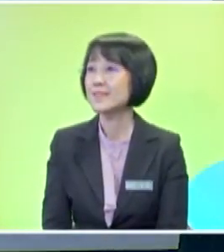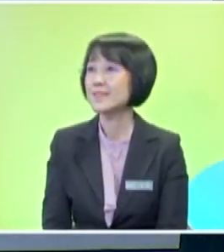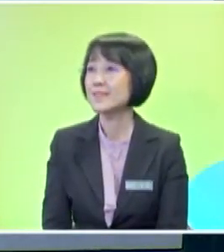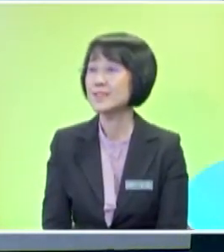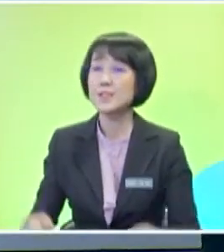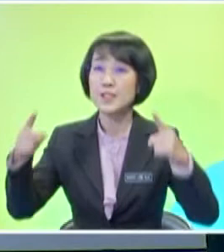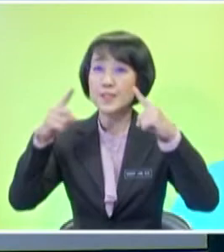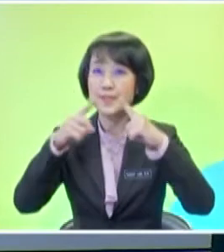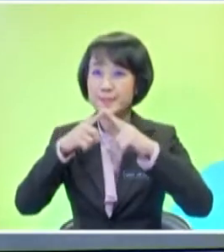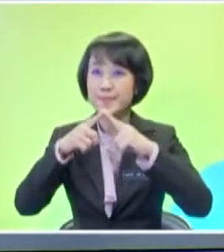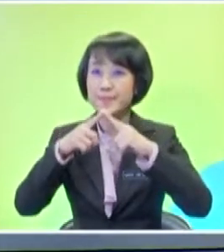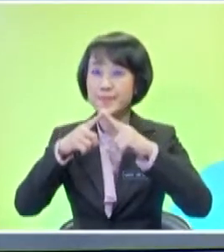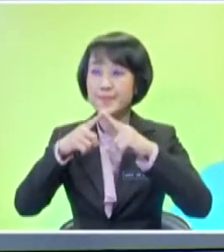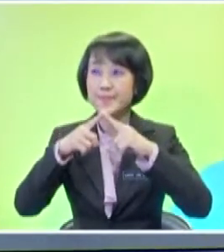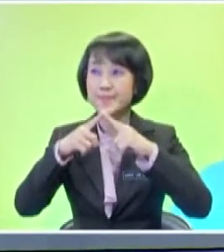to